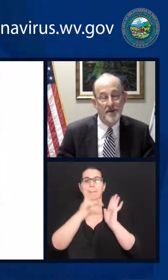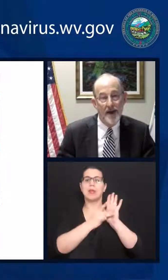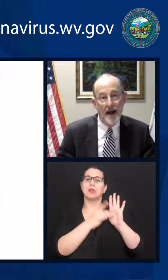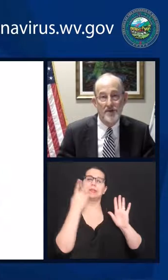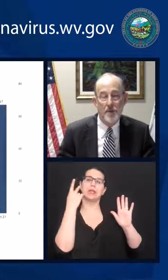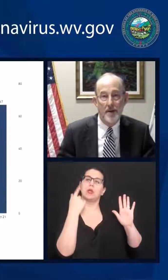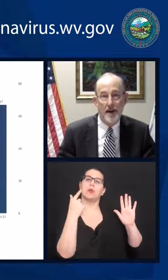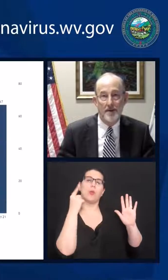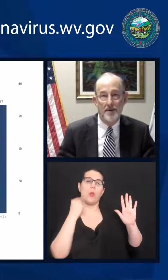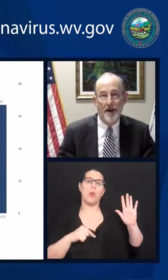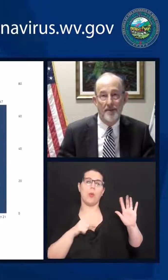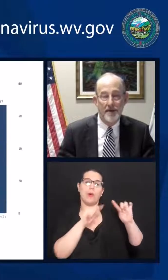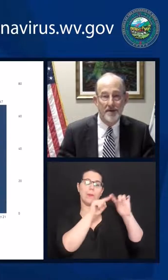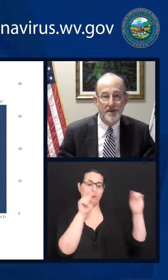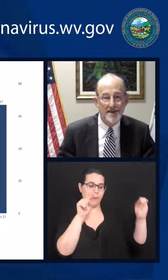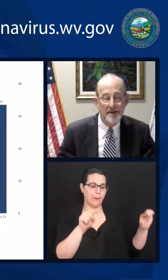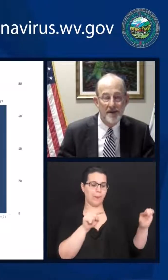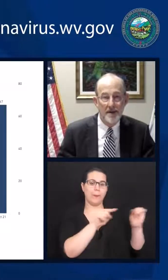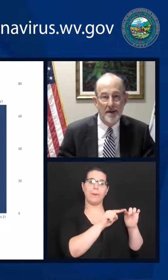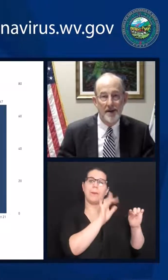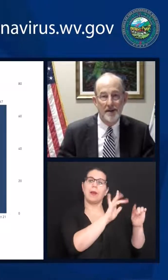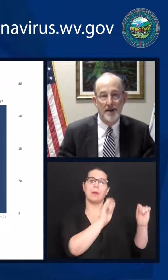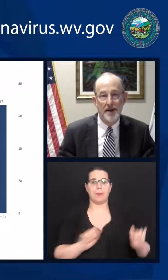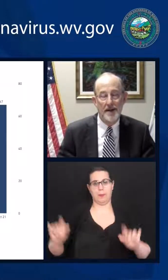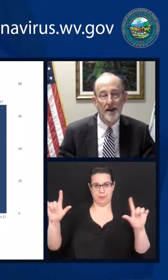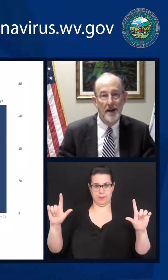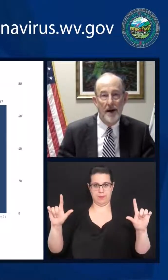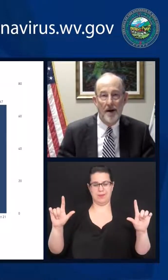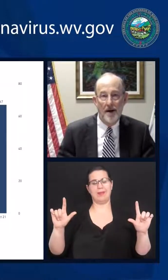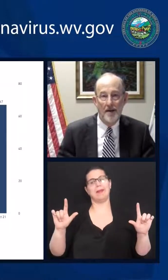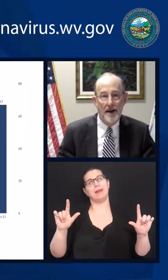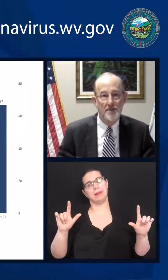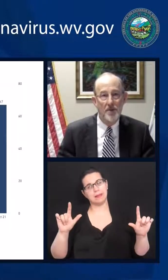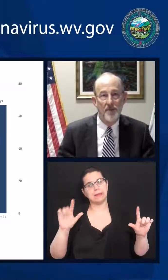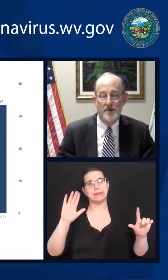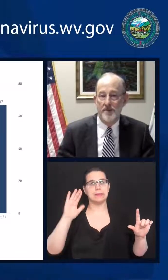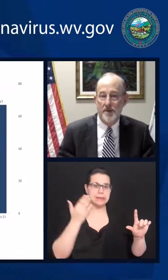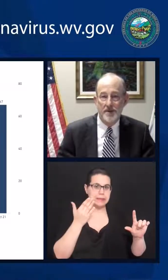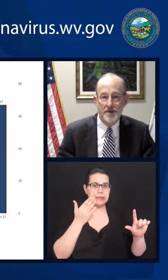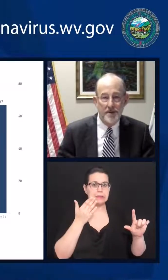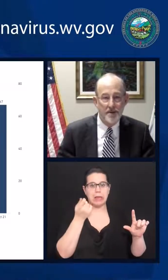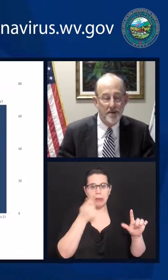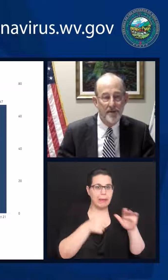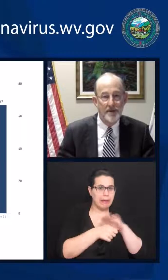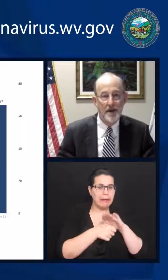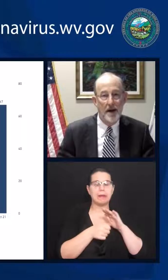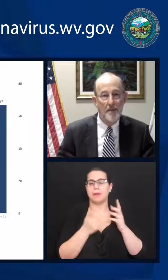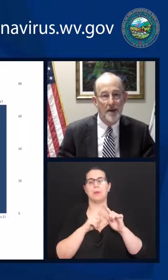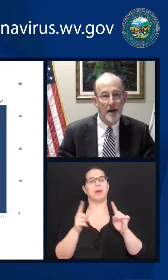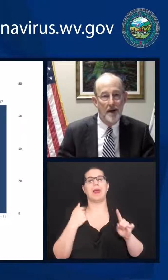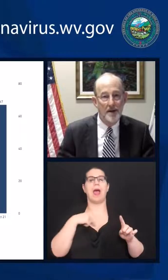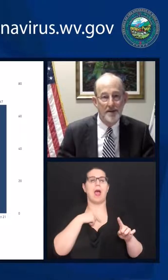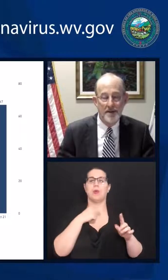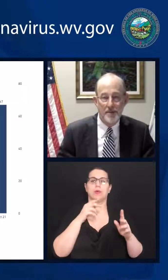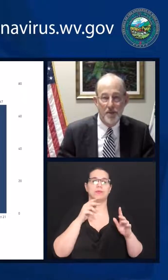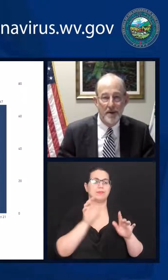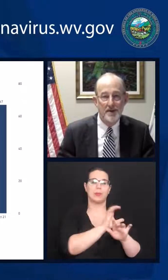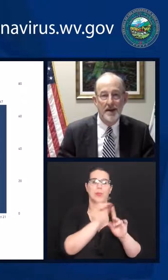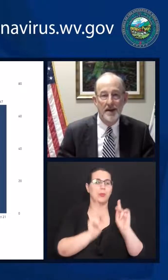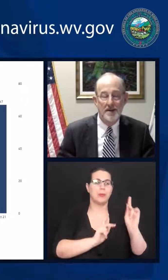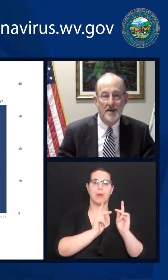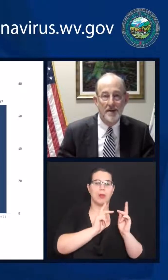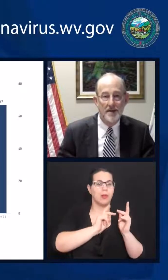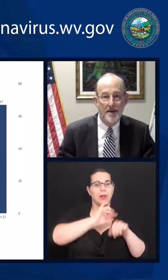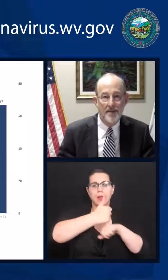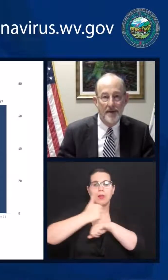average deaths. That's where that graph is. It seems a little hidden. Again, our dashboard folks have done just a terrific job.